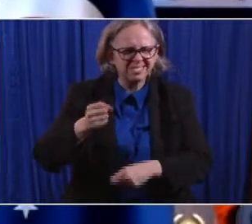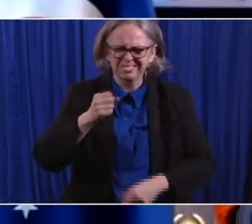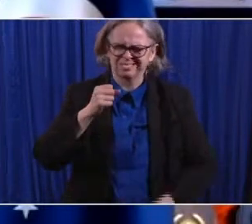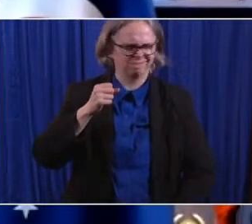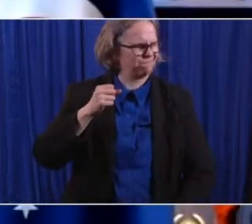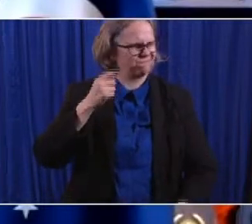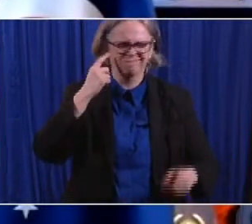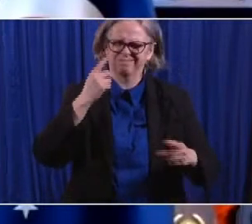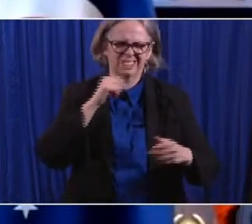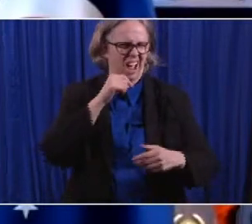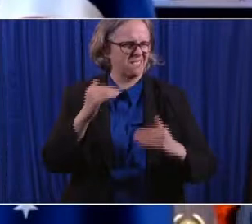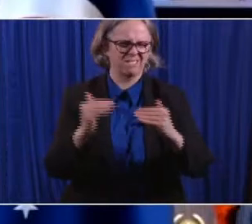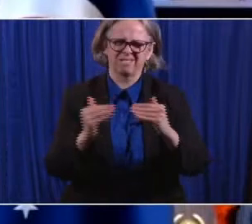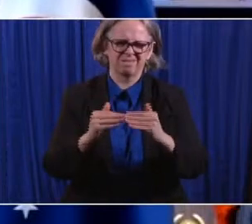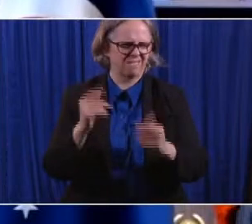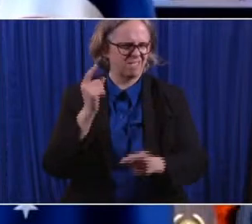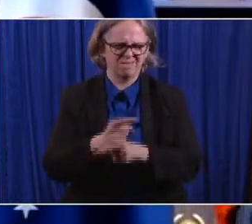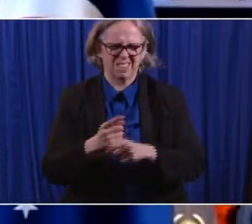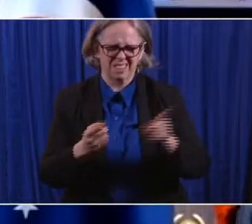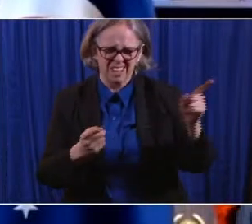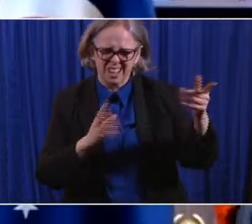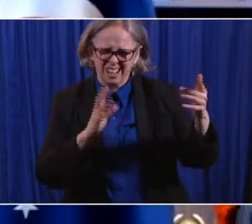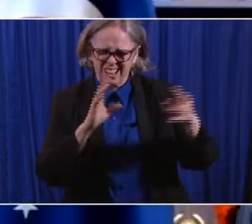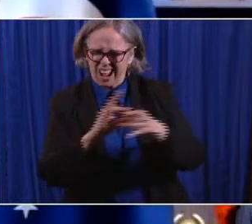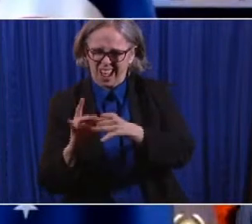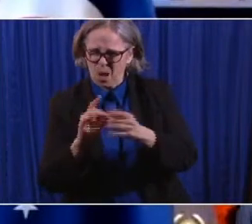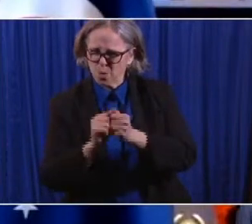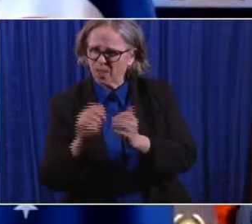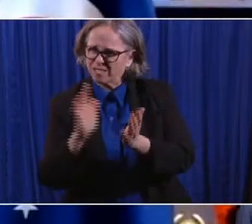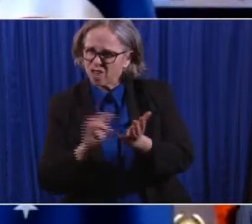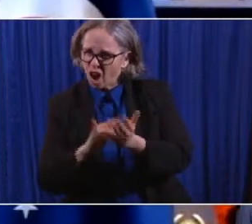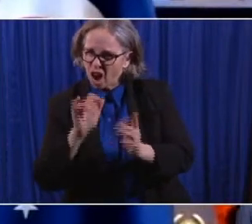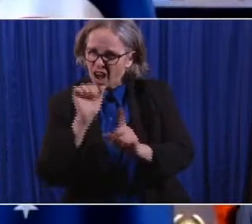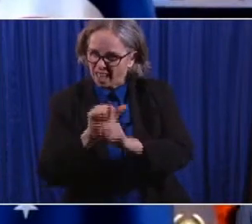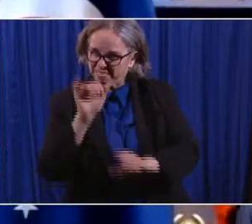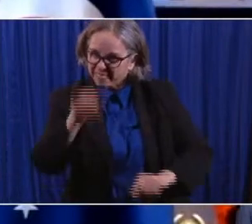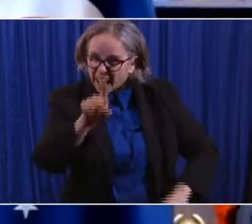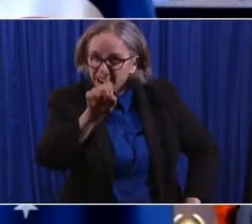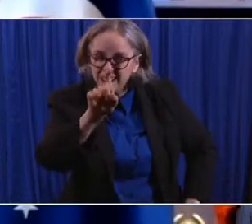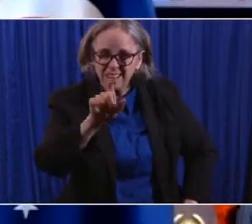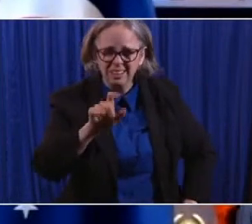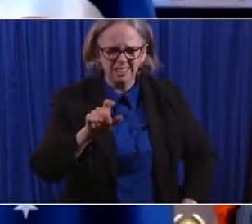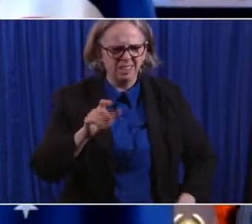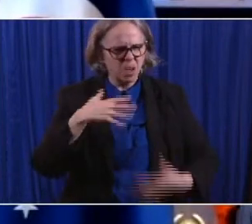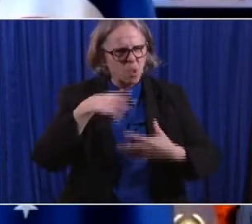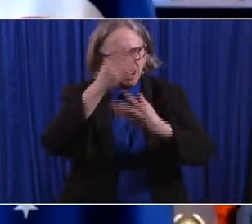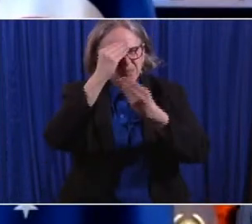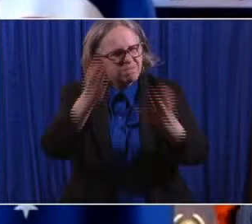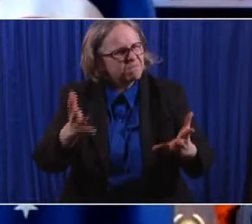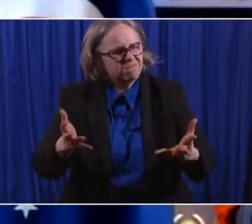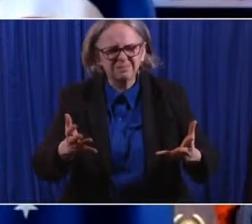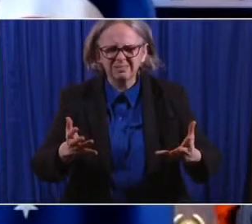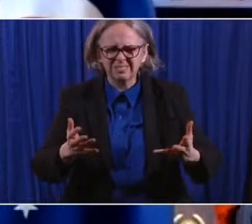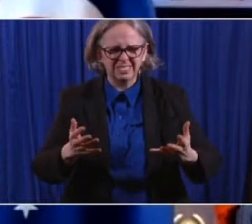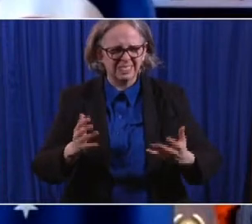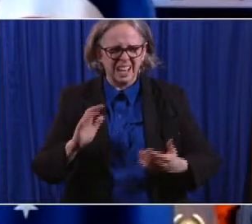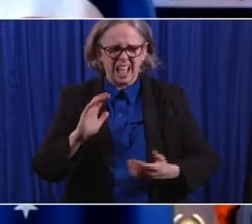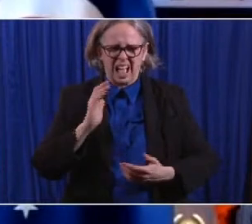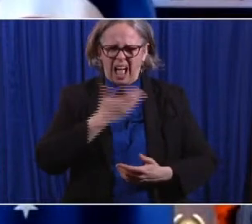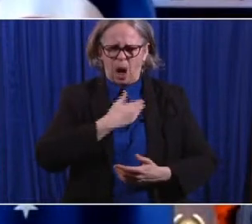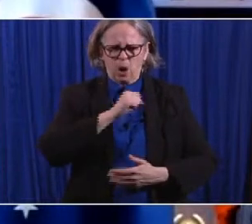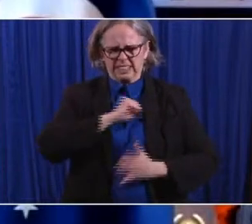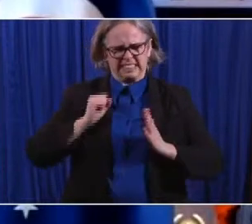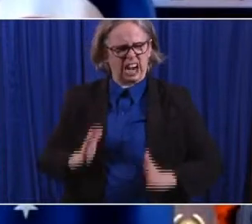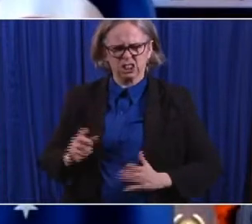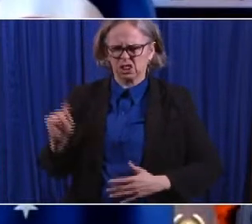issue, know that we will be wanted to make sure that our U.S. senators knew, Senator Brown and Senator